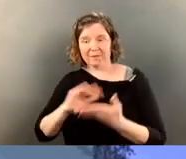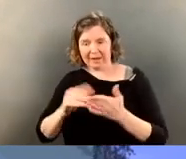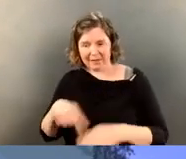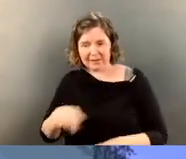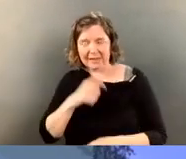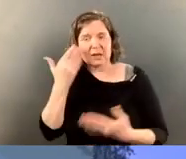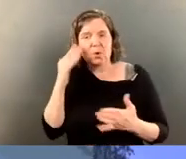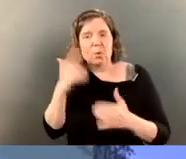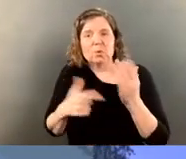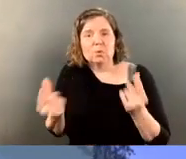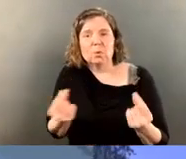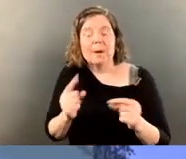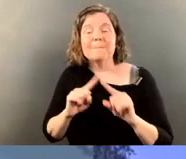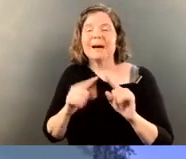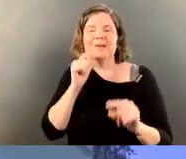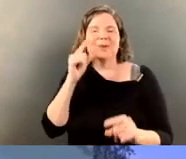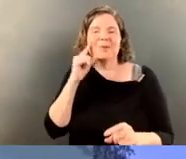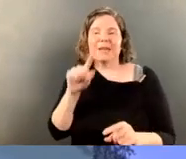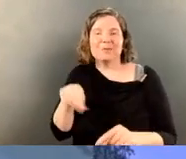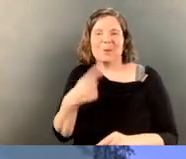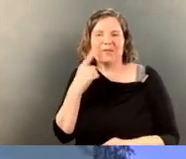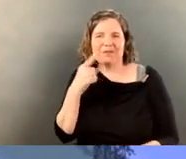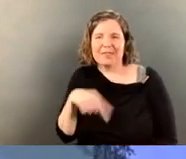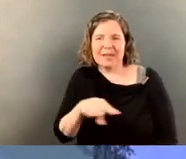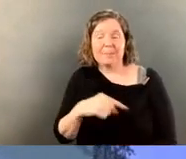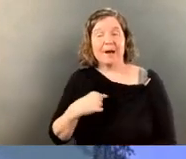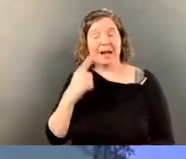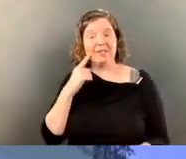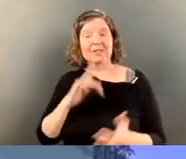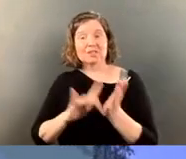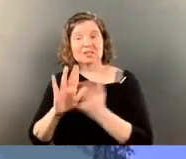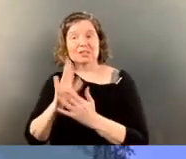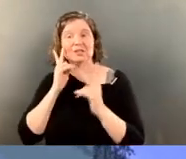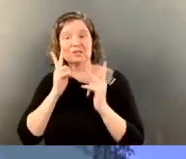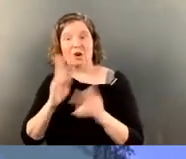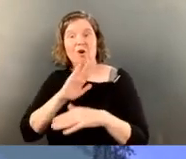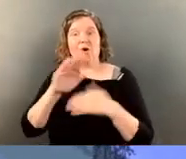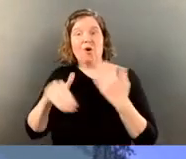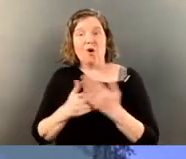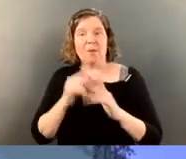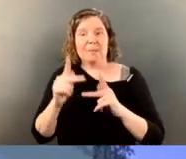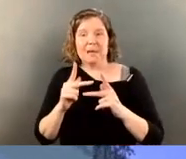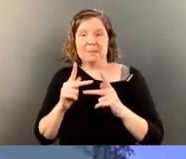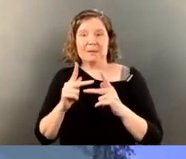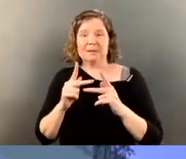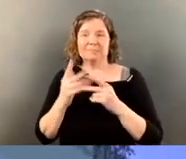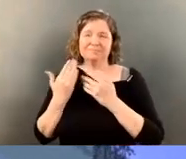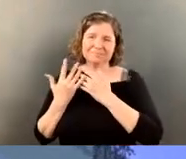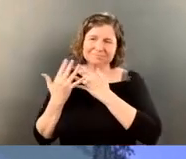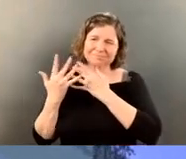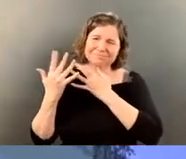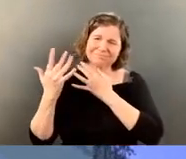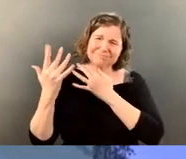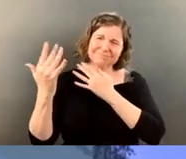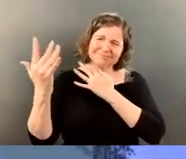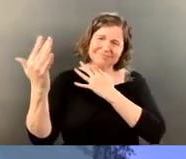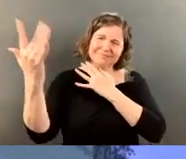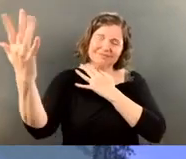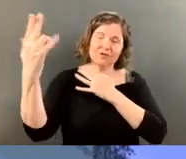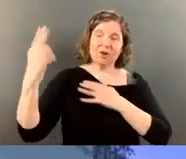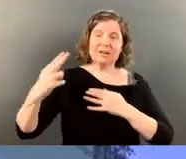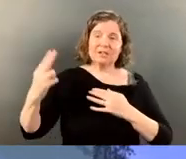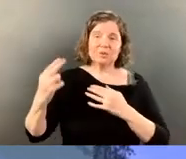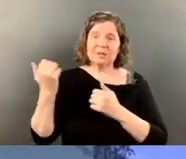they know not what they do. But I don't think it was just them. I think Jesus saw all the people, every man and woman down through